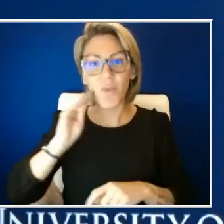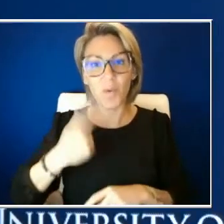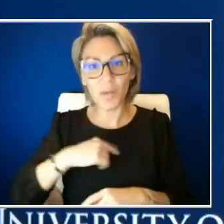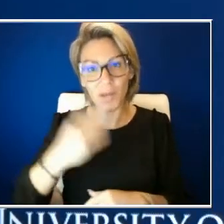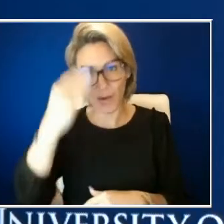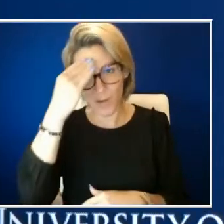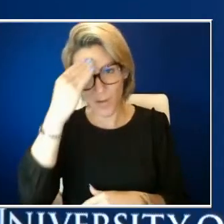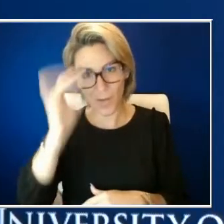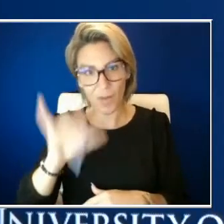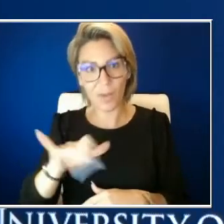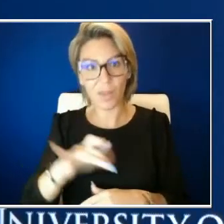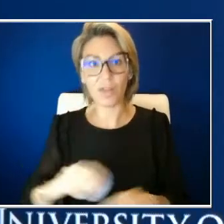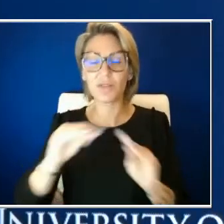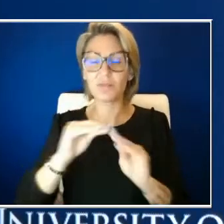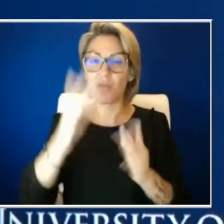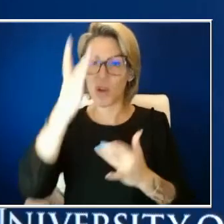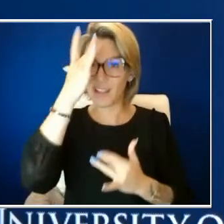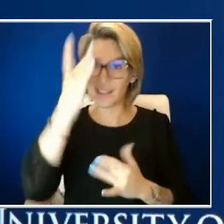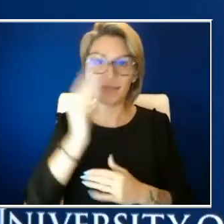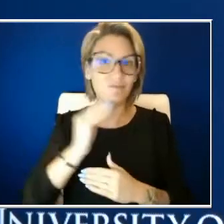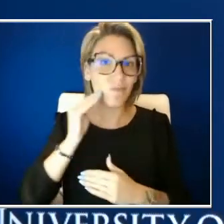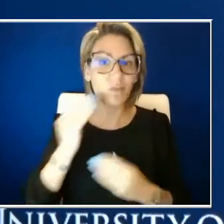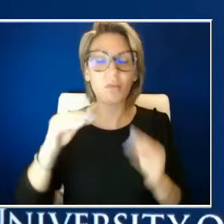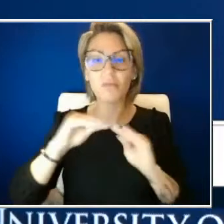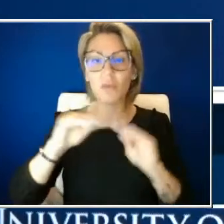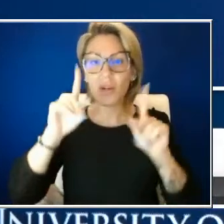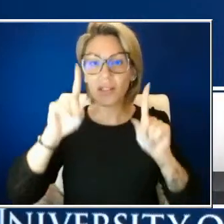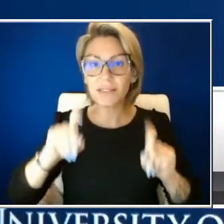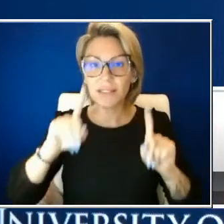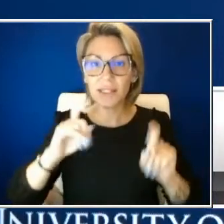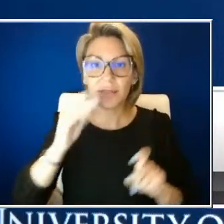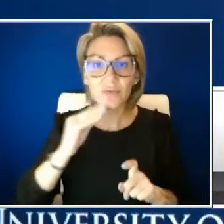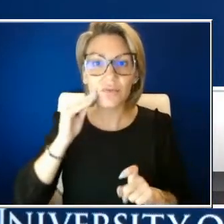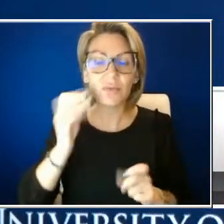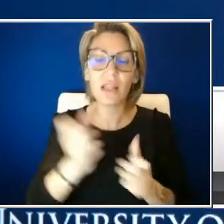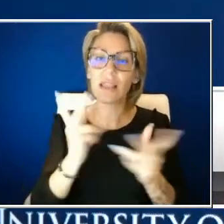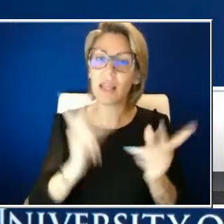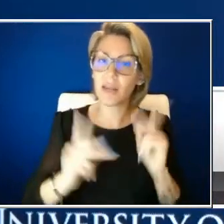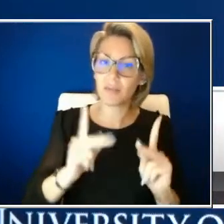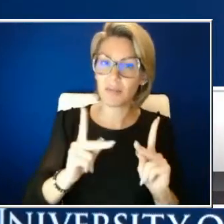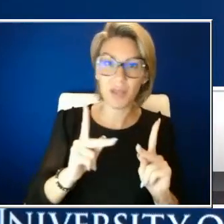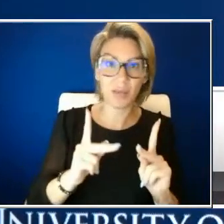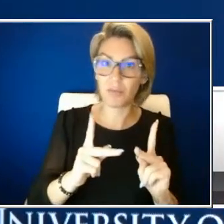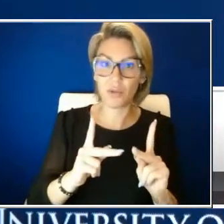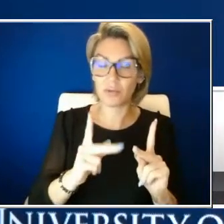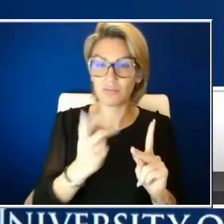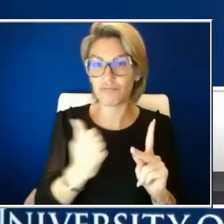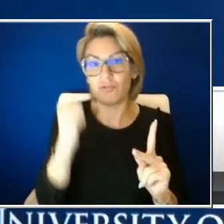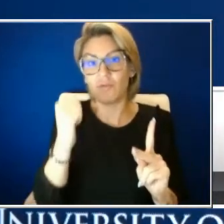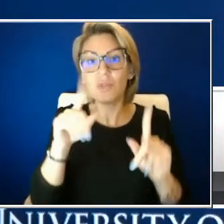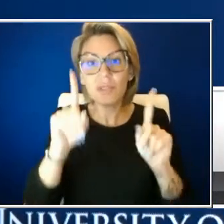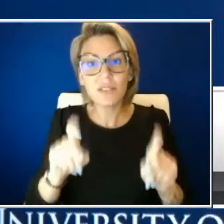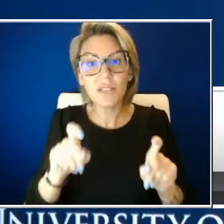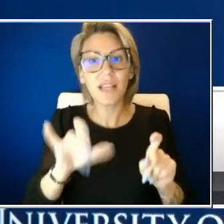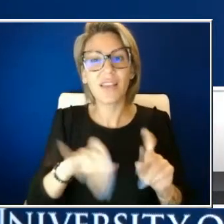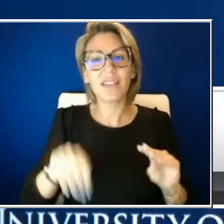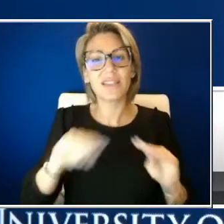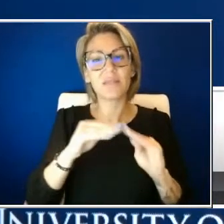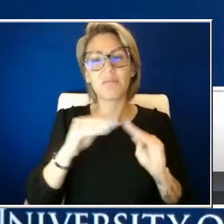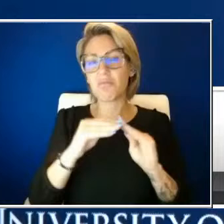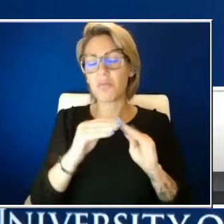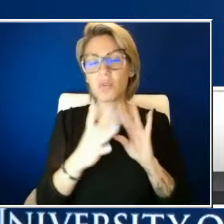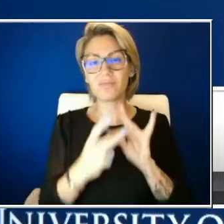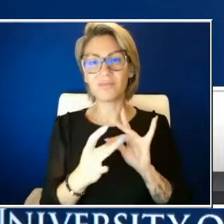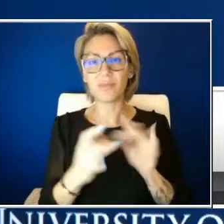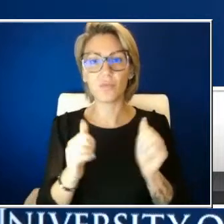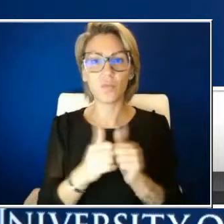more illness at home. There's a lot more tests at home. There's a lot of people who aren't testing. I think that is just more indicative of the amount